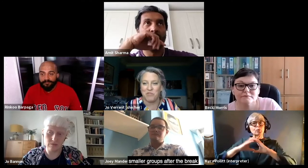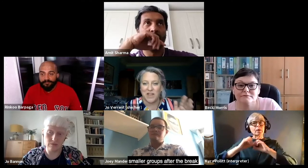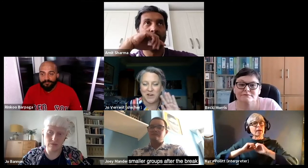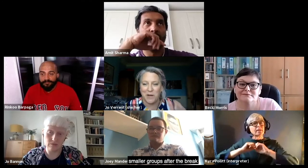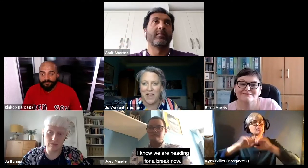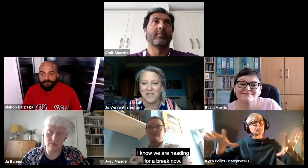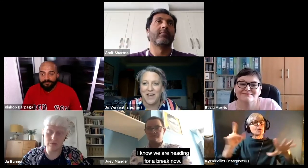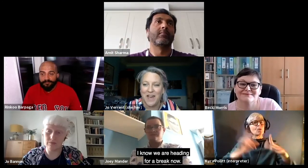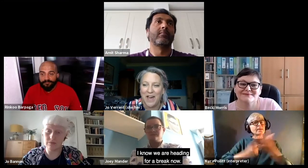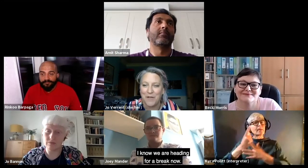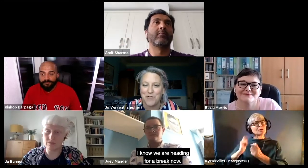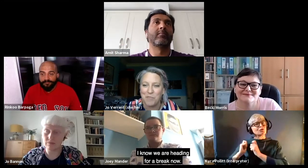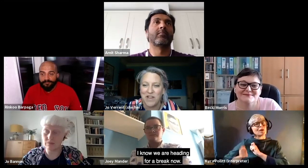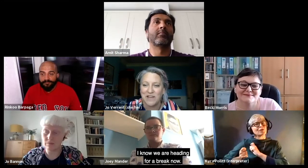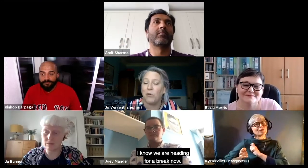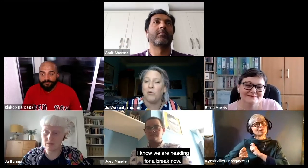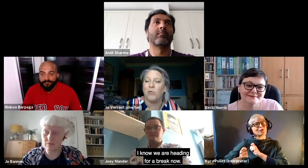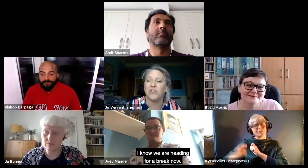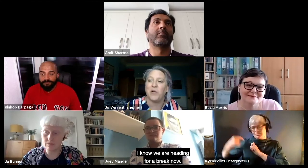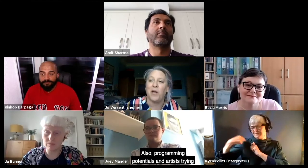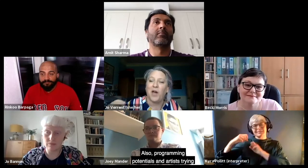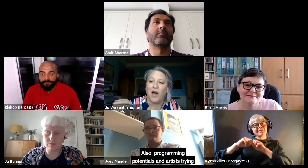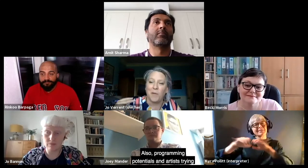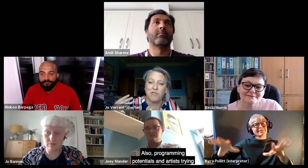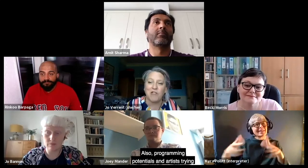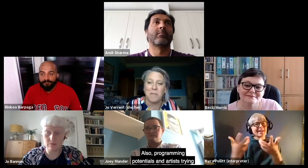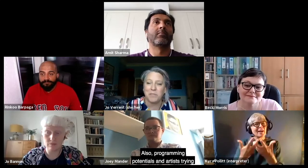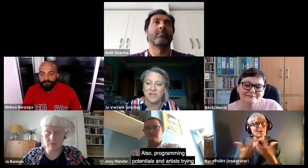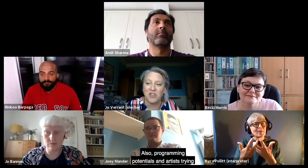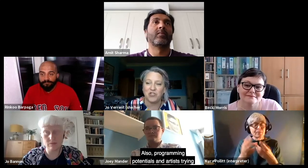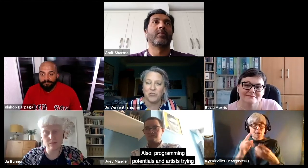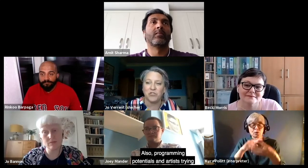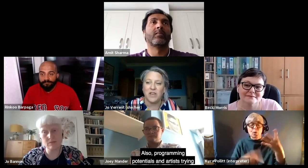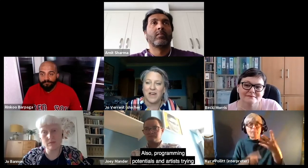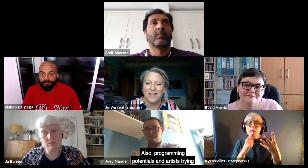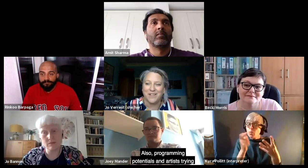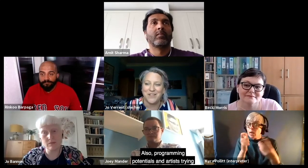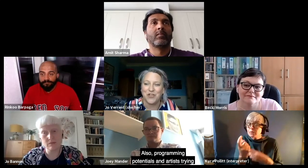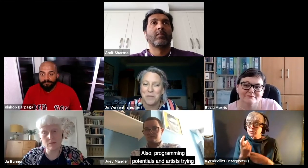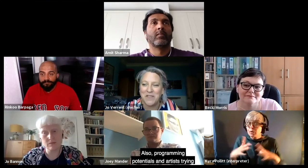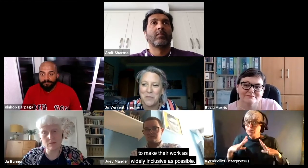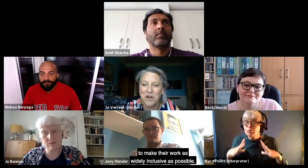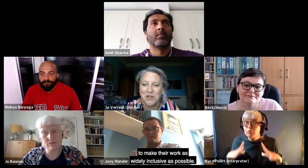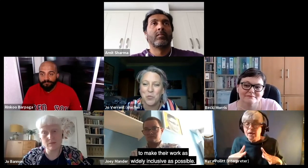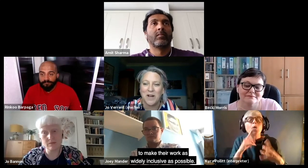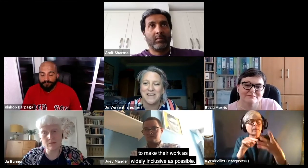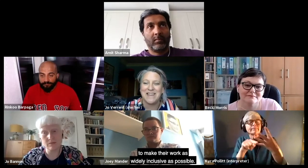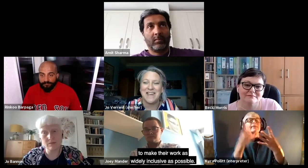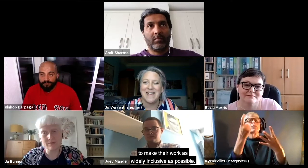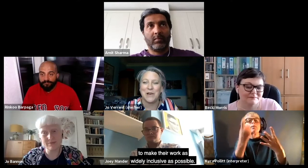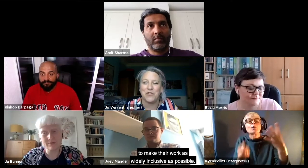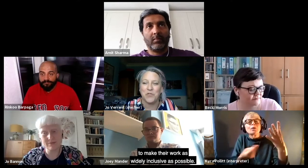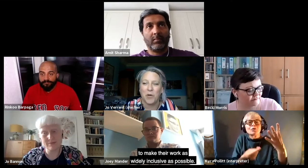after the break. I know we're heading for a break now. Also, programming potentials and artists trying to make their work as